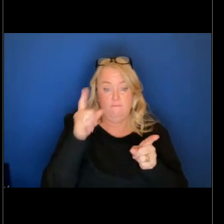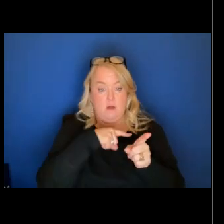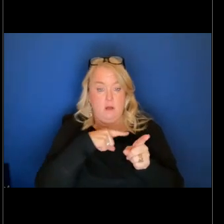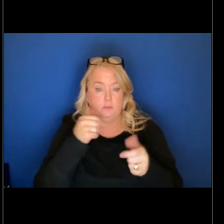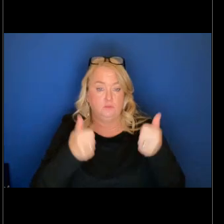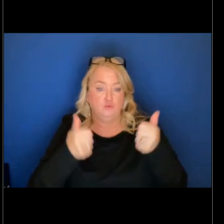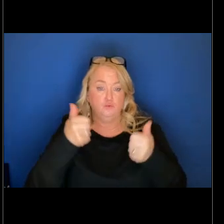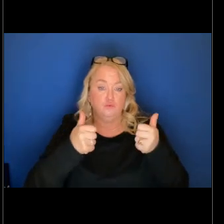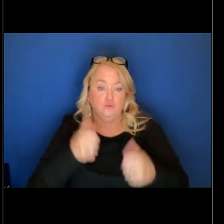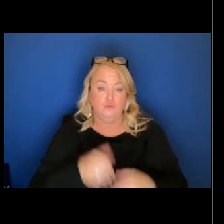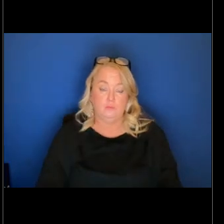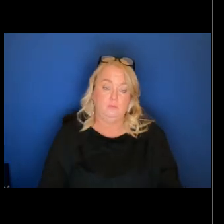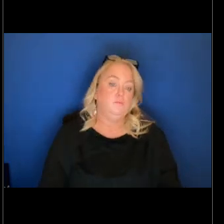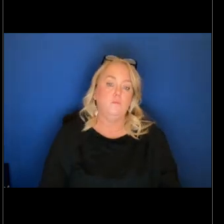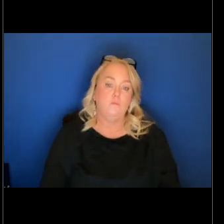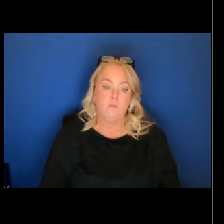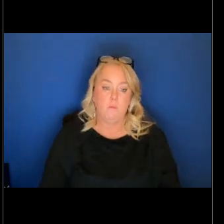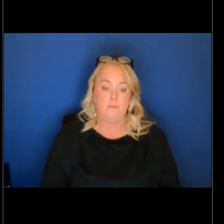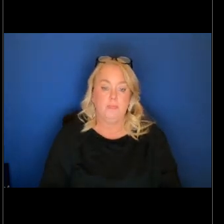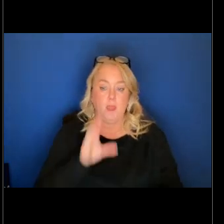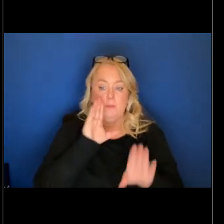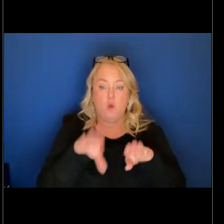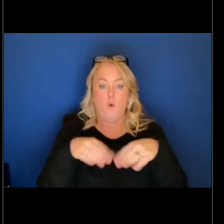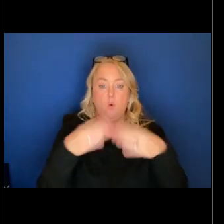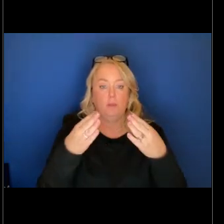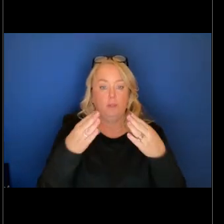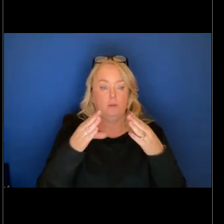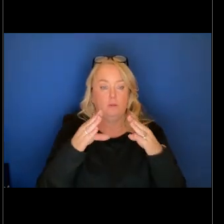B, false? And now I'm going to open the poll.